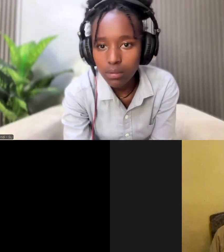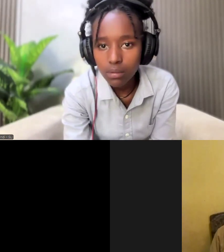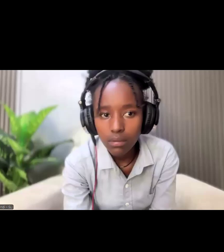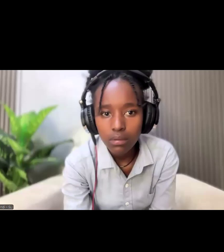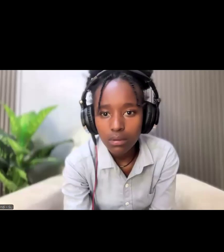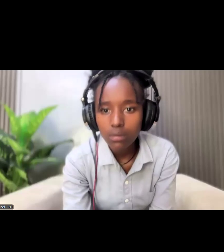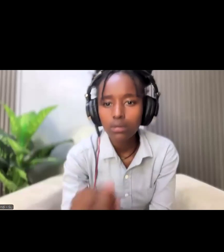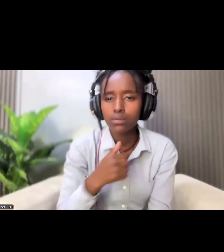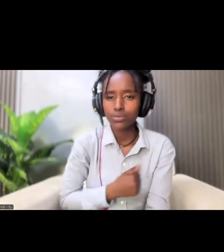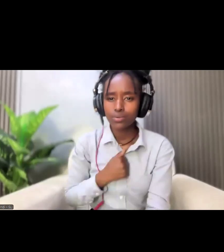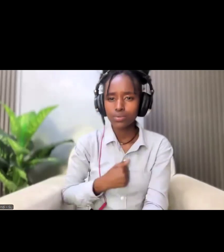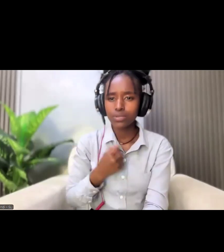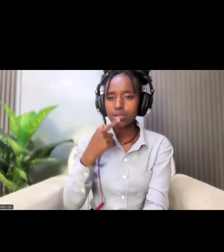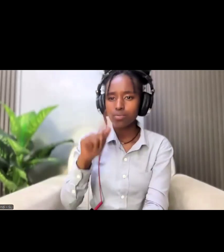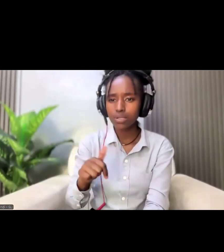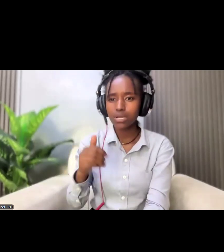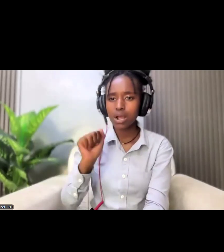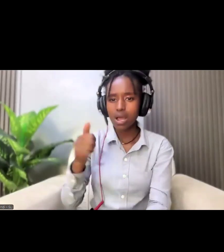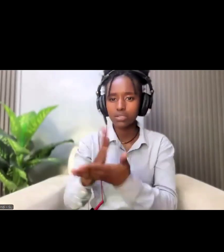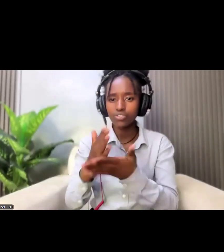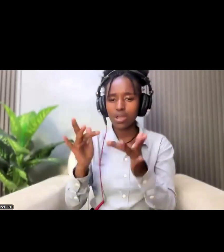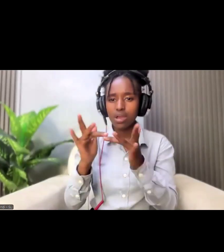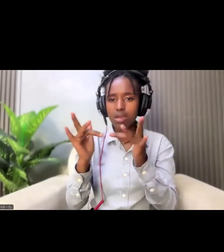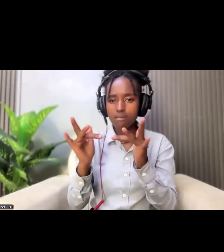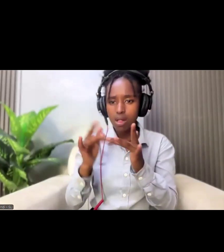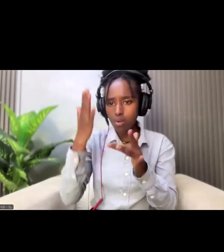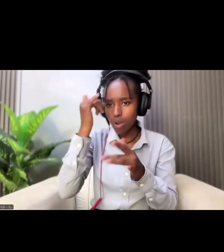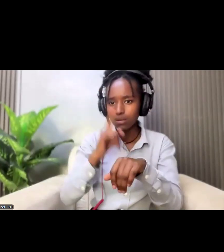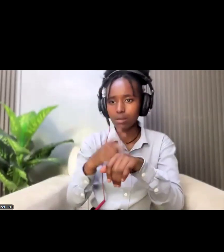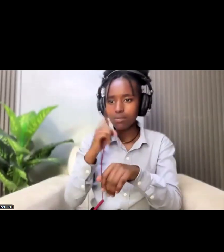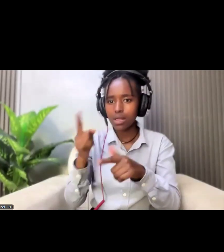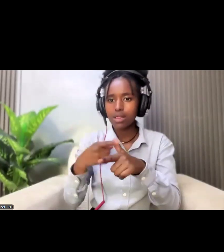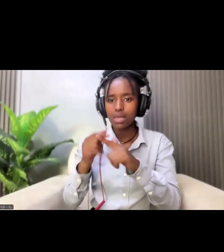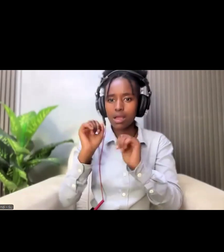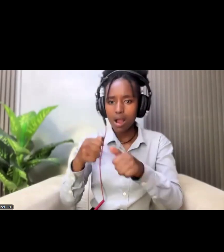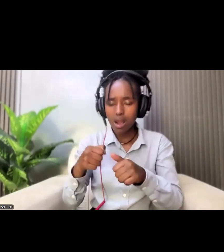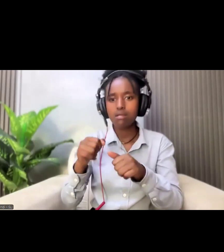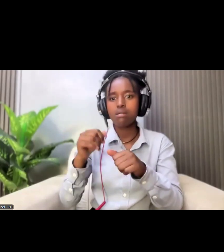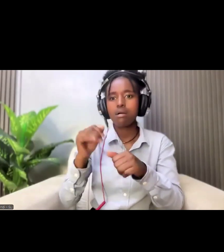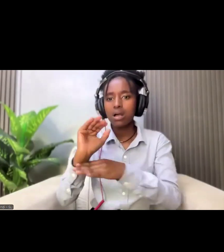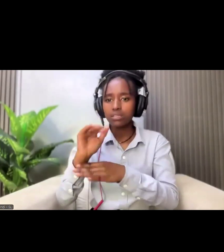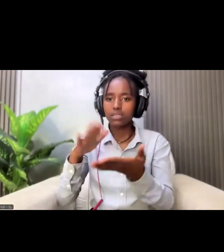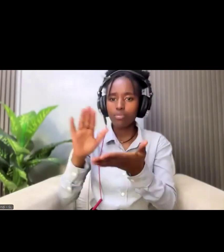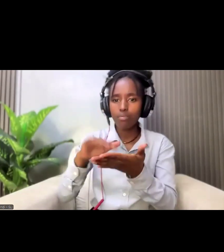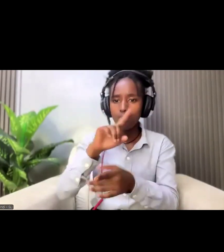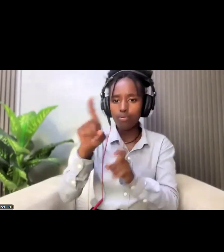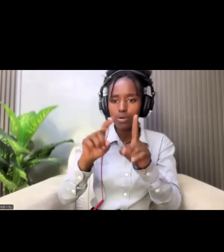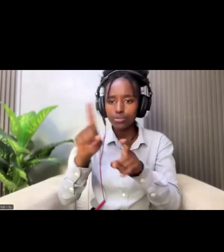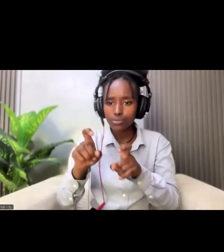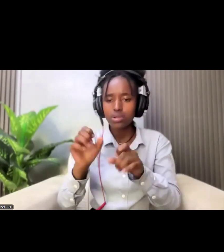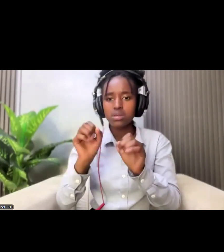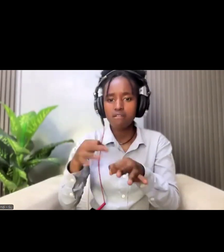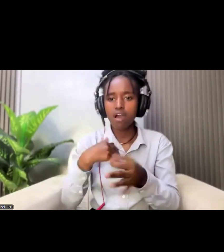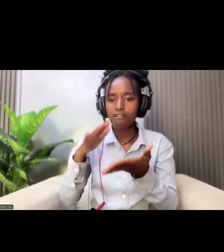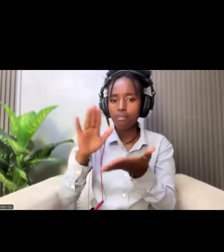the chat here, just so anybody, any further questions, I'm happy to field and send